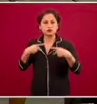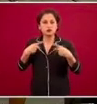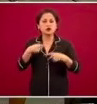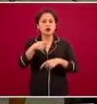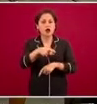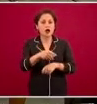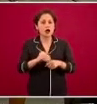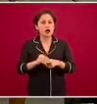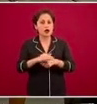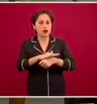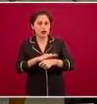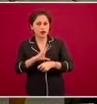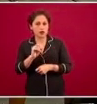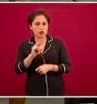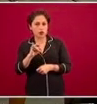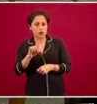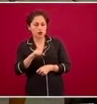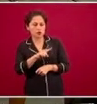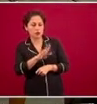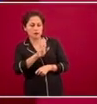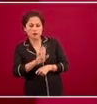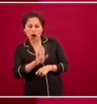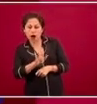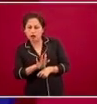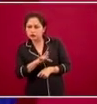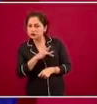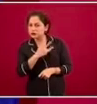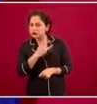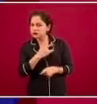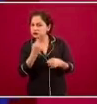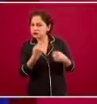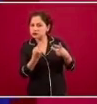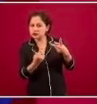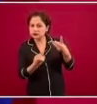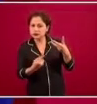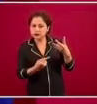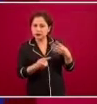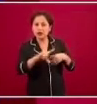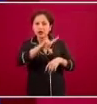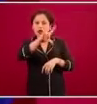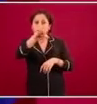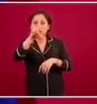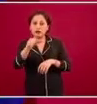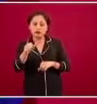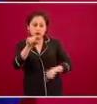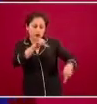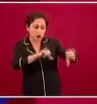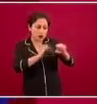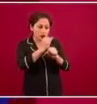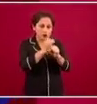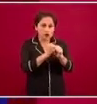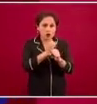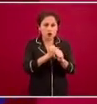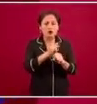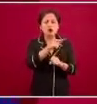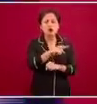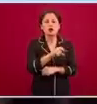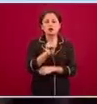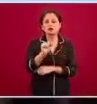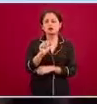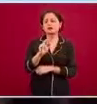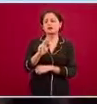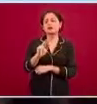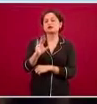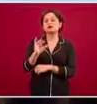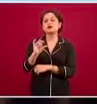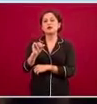the tests that were implemented, how many of them were positive